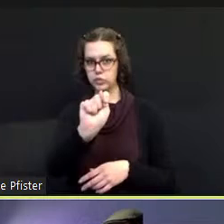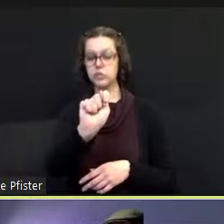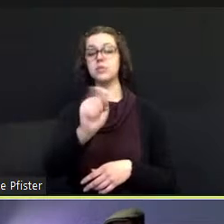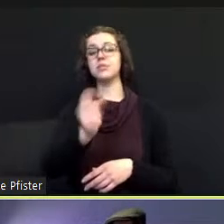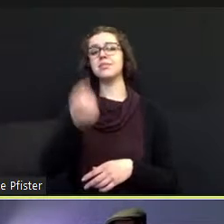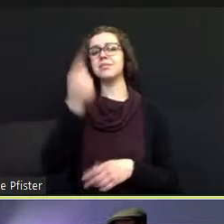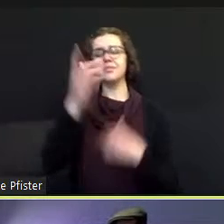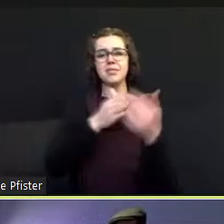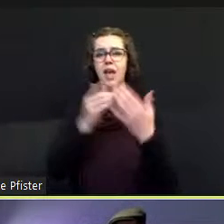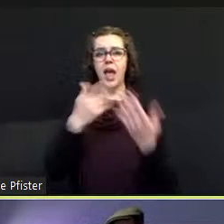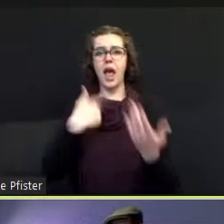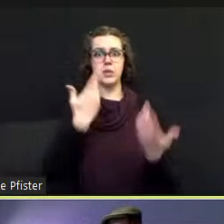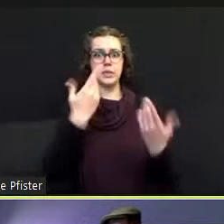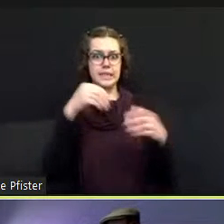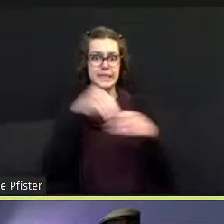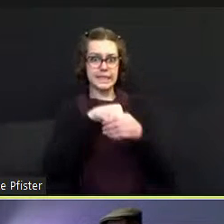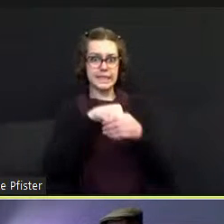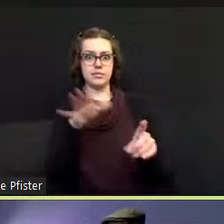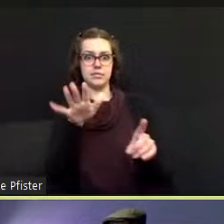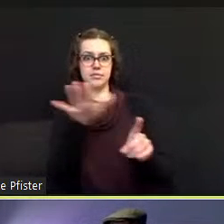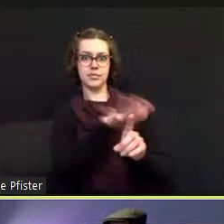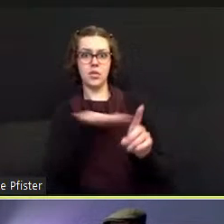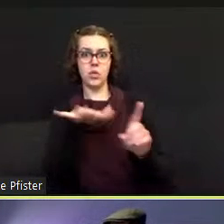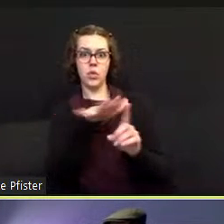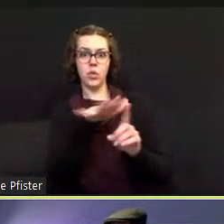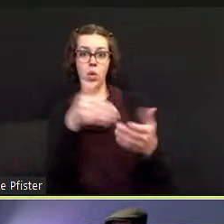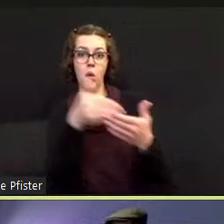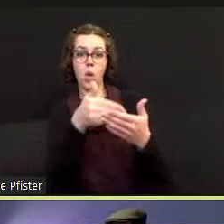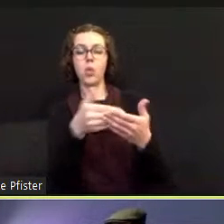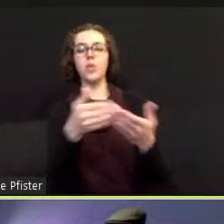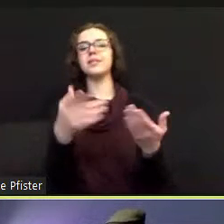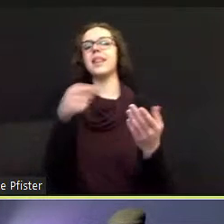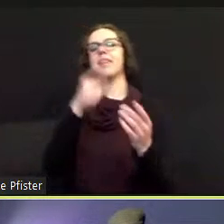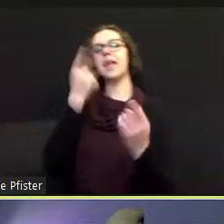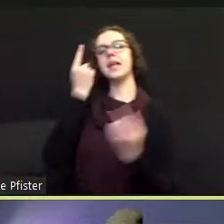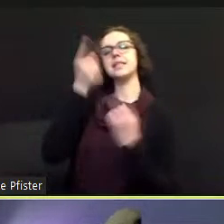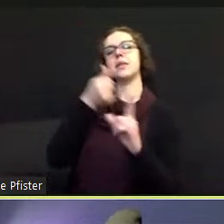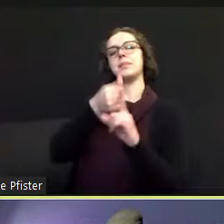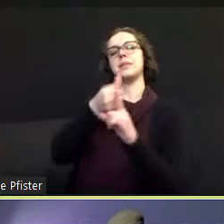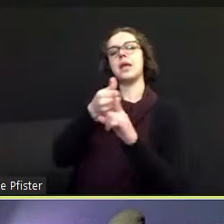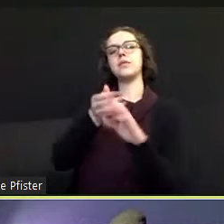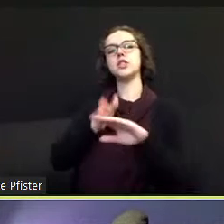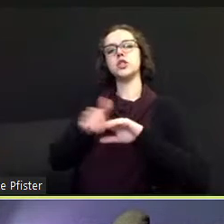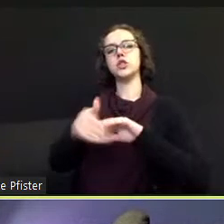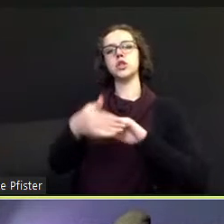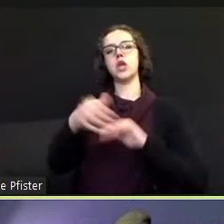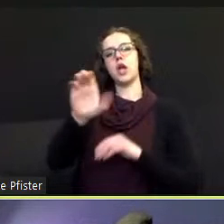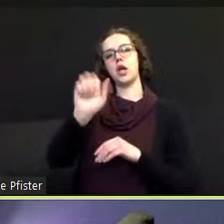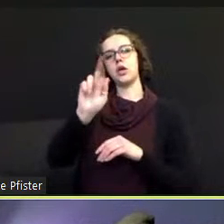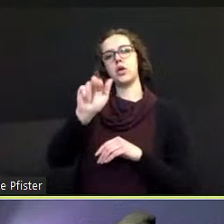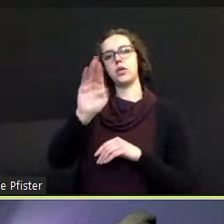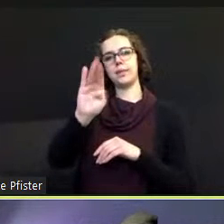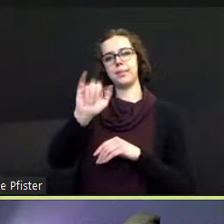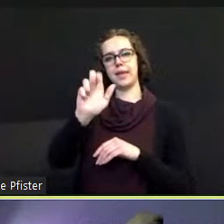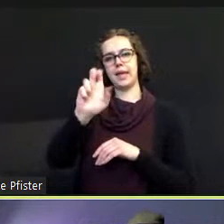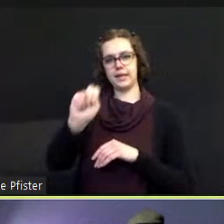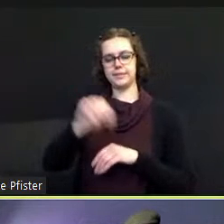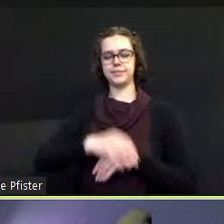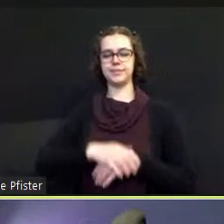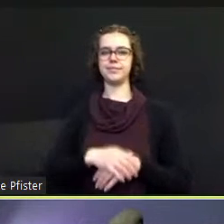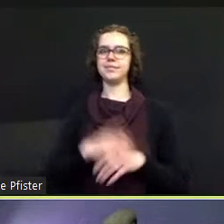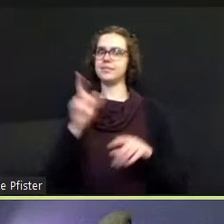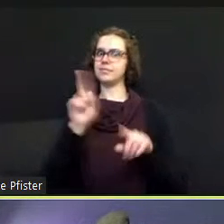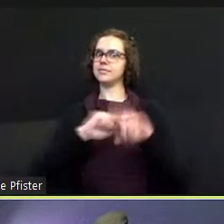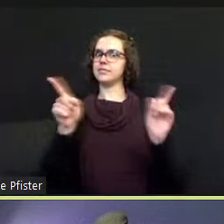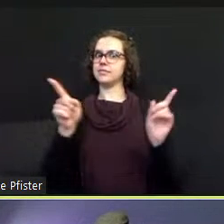in Bluefields, they consider themselves Caribbean. And I think that's a key identity difference.